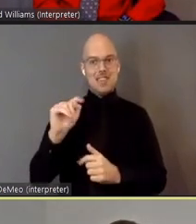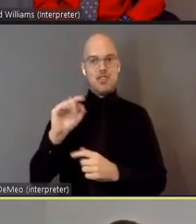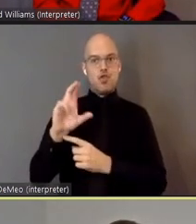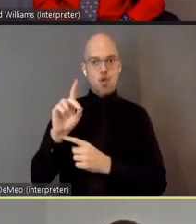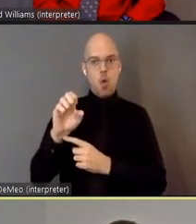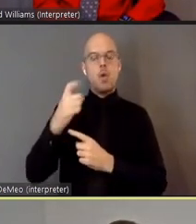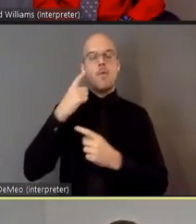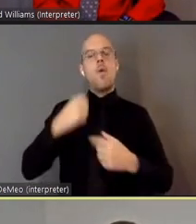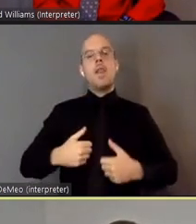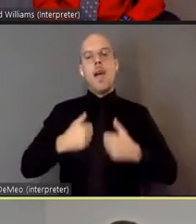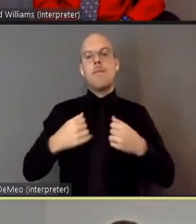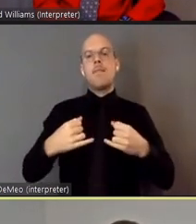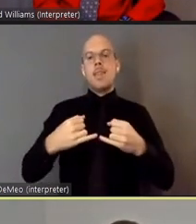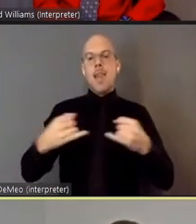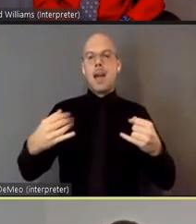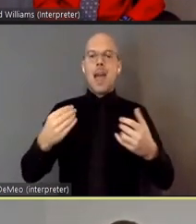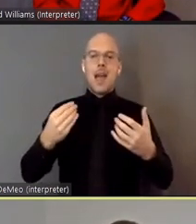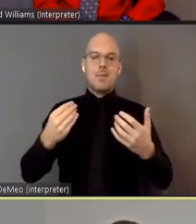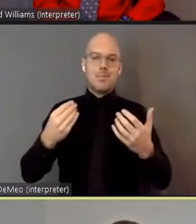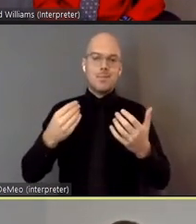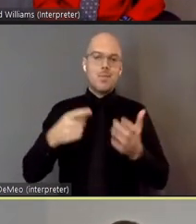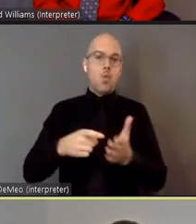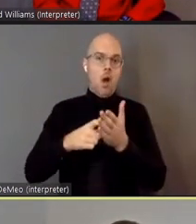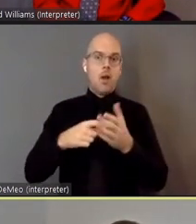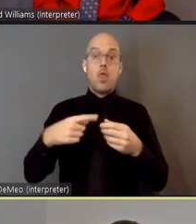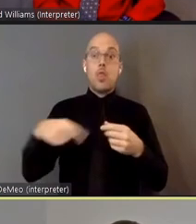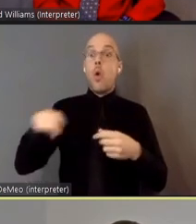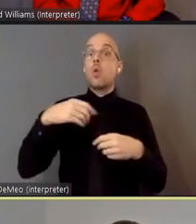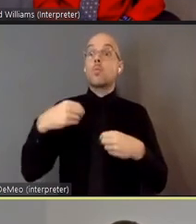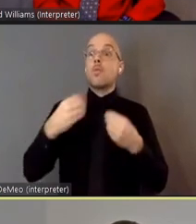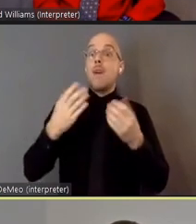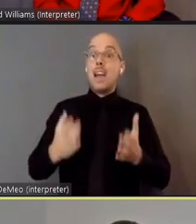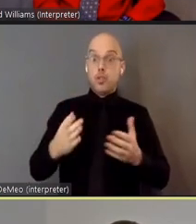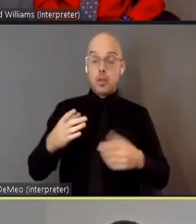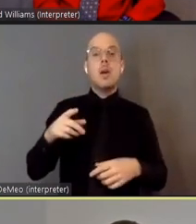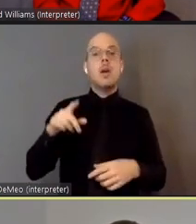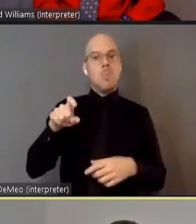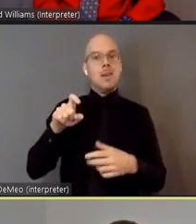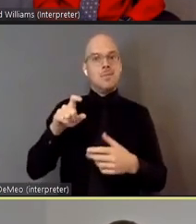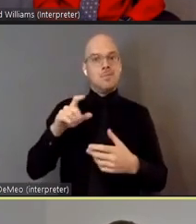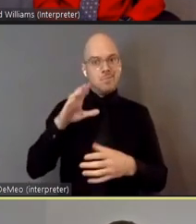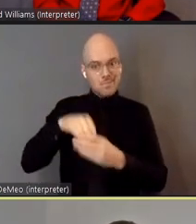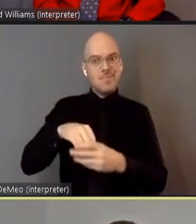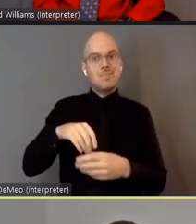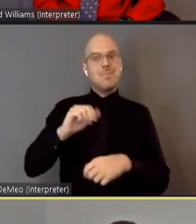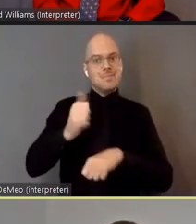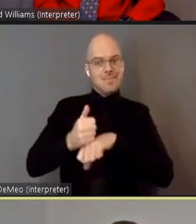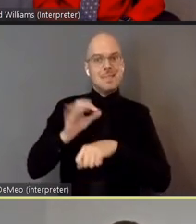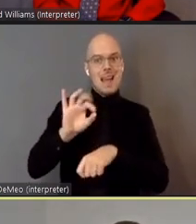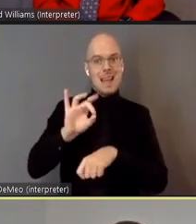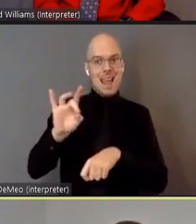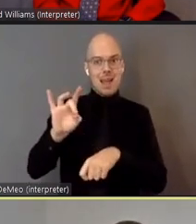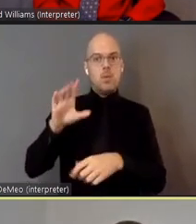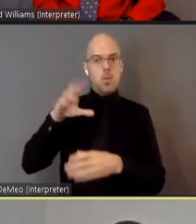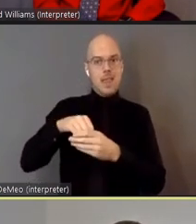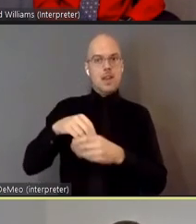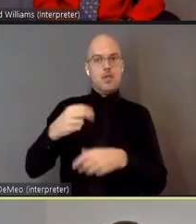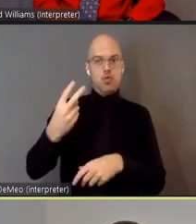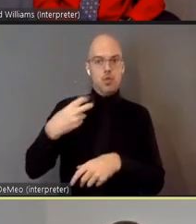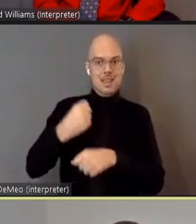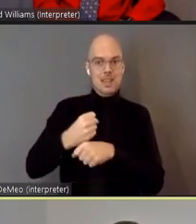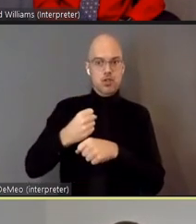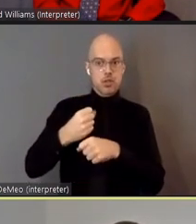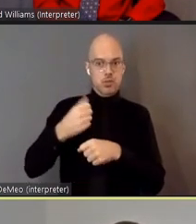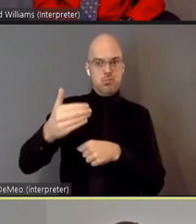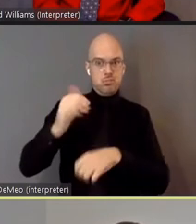for the Lifeline and required providers to implement 988 within 2 years. Next slide, please.